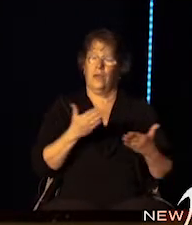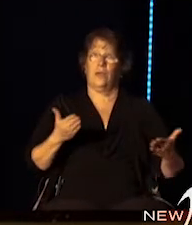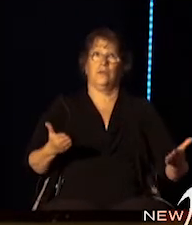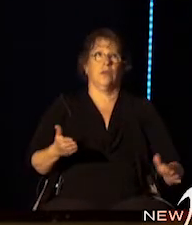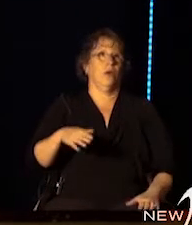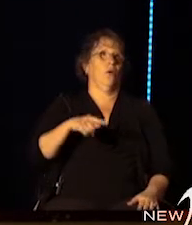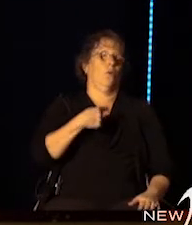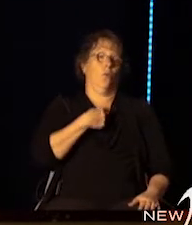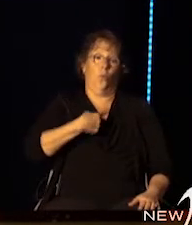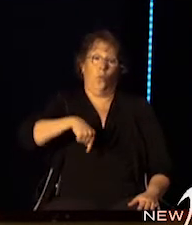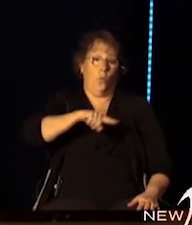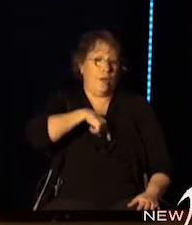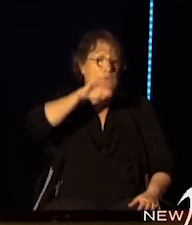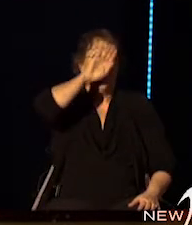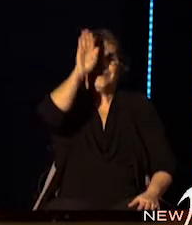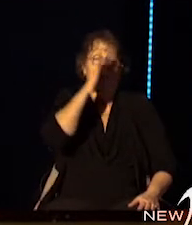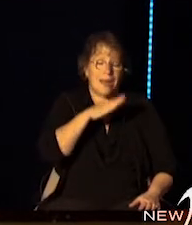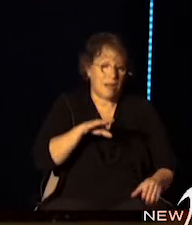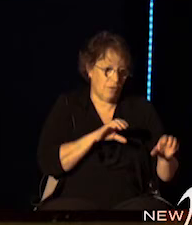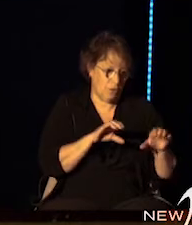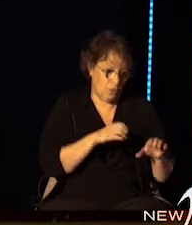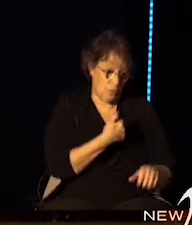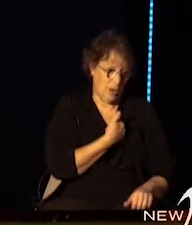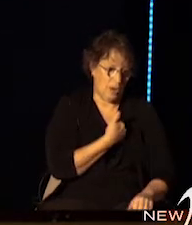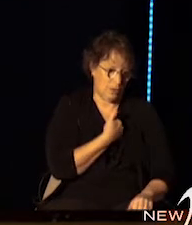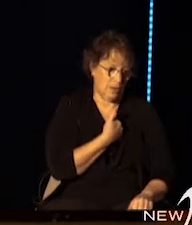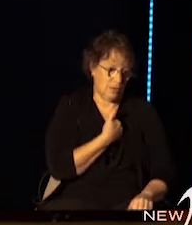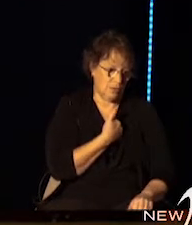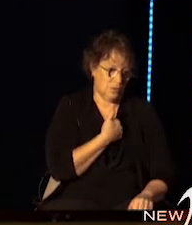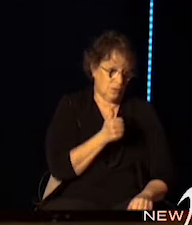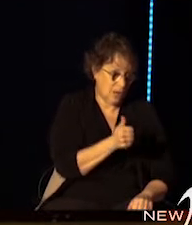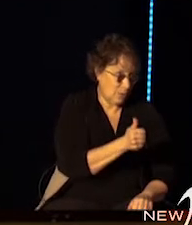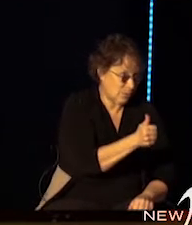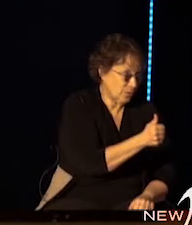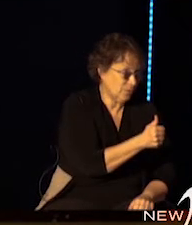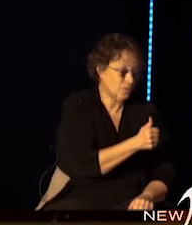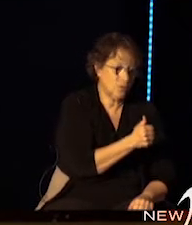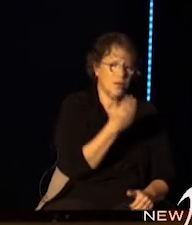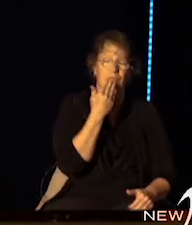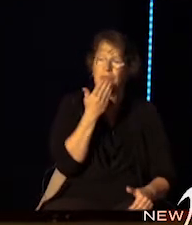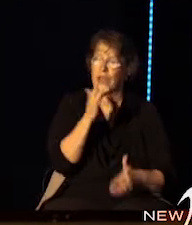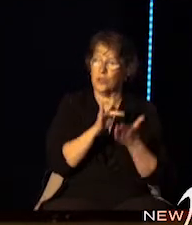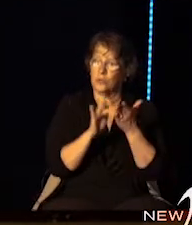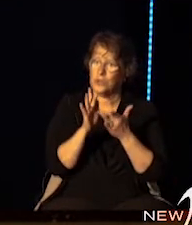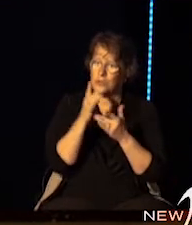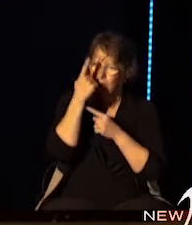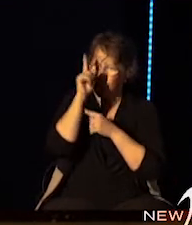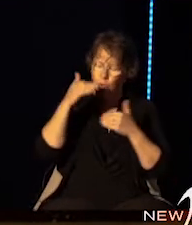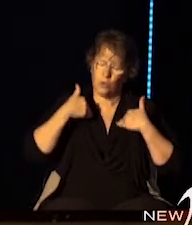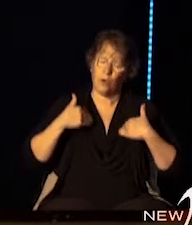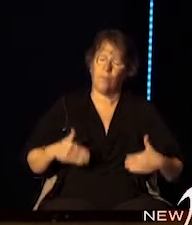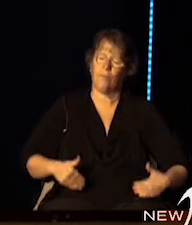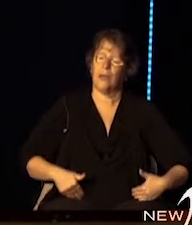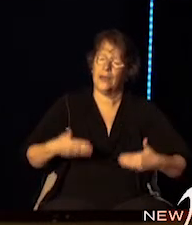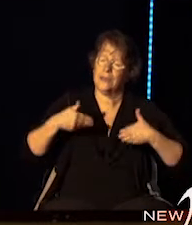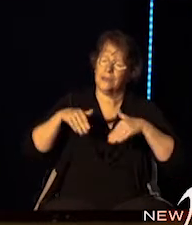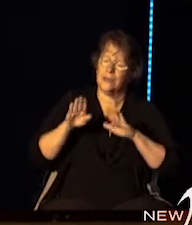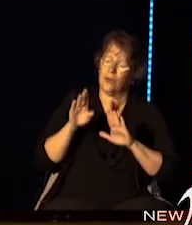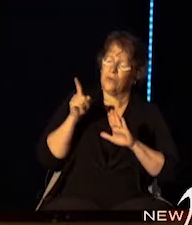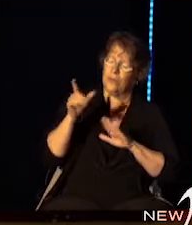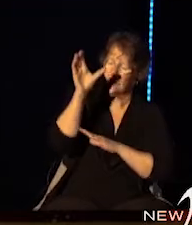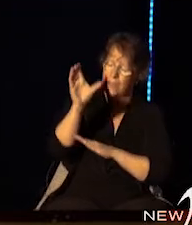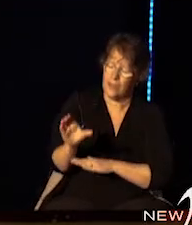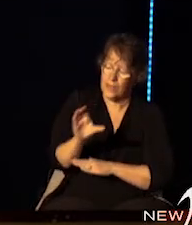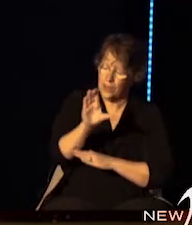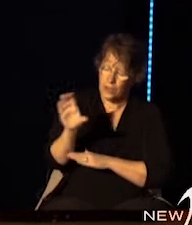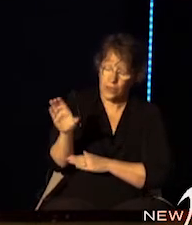ever produce ourselves. Thank you, Jesus, for your body given for us on the cross, that you trusted